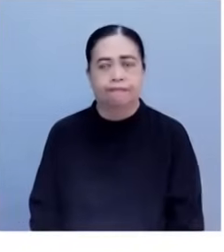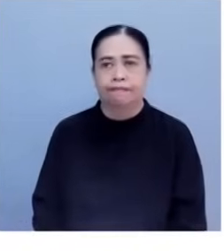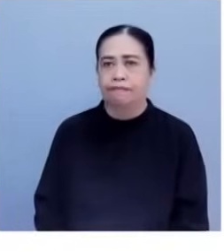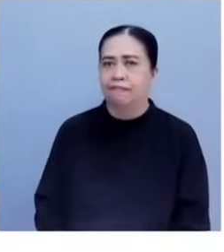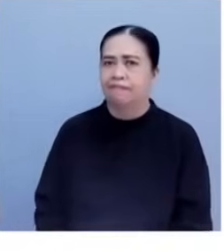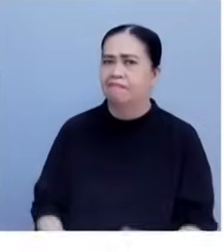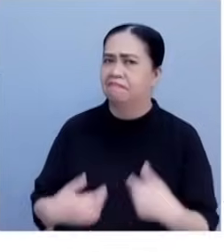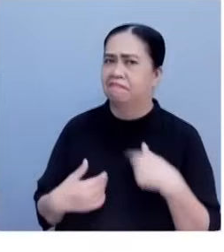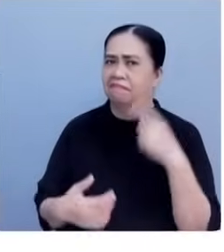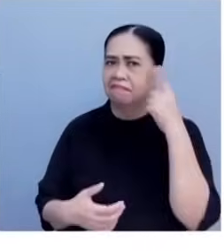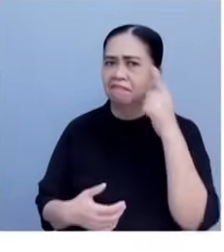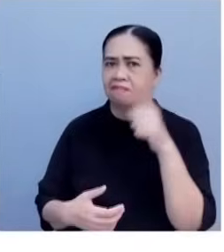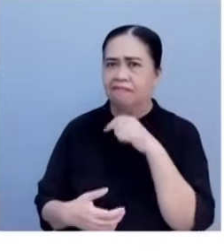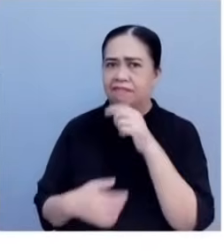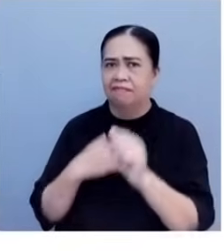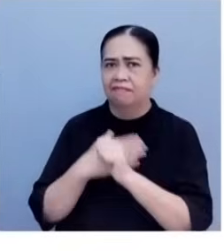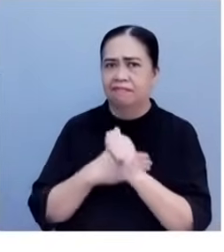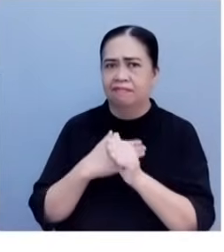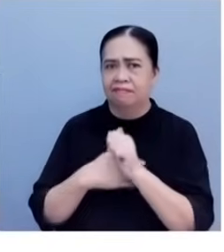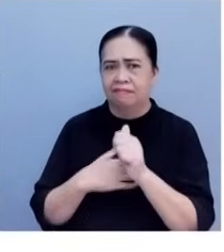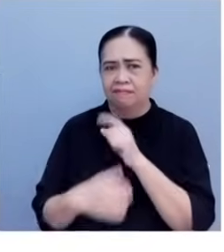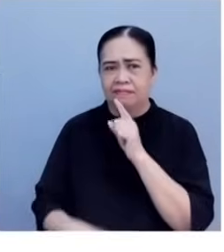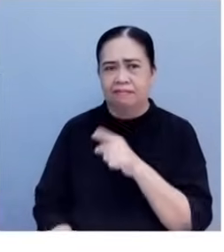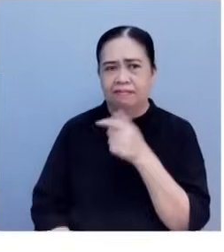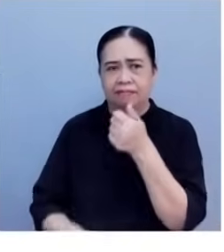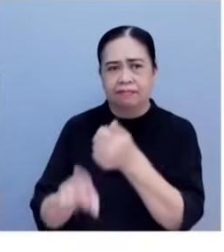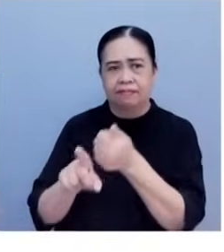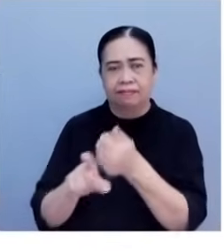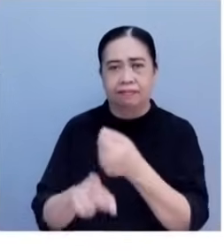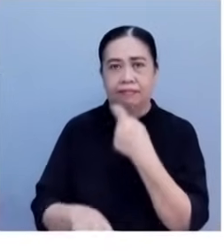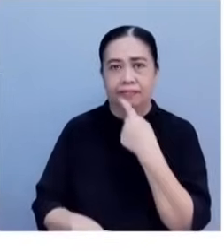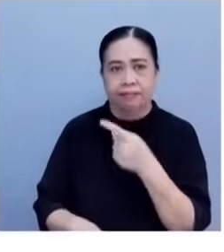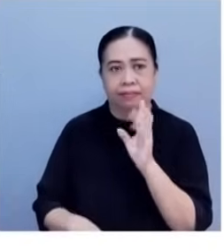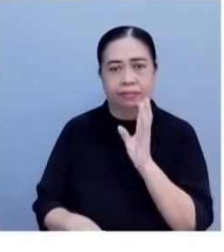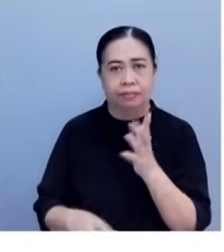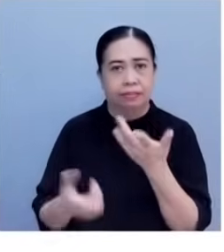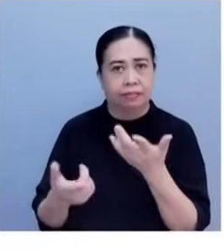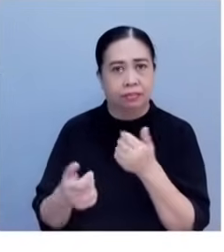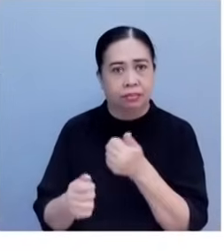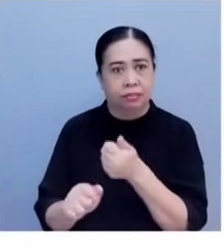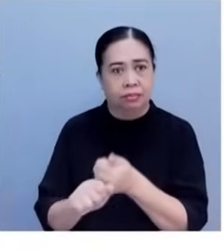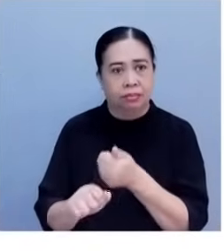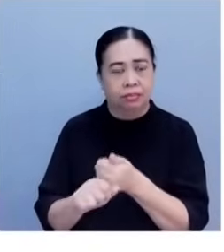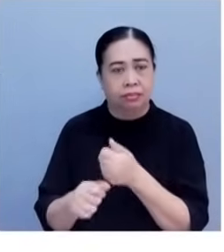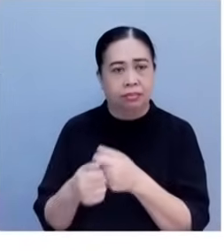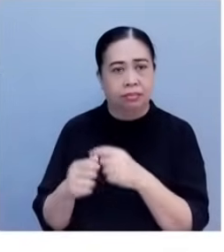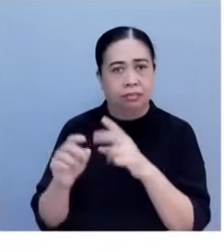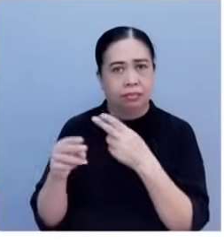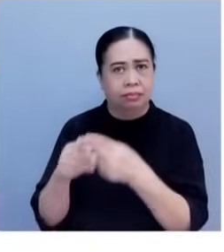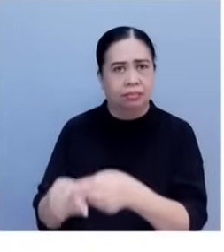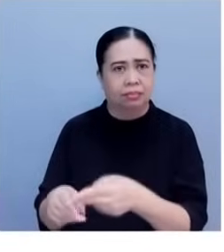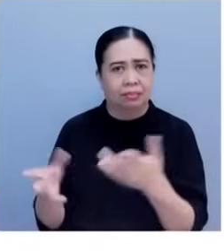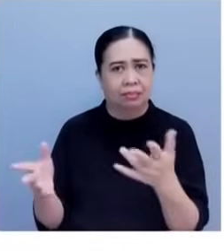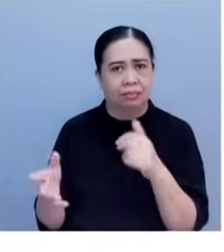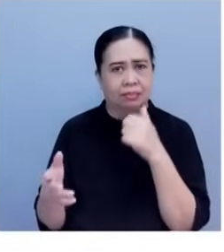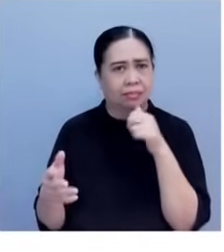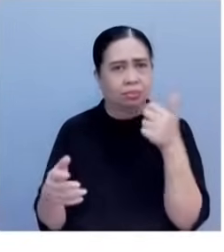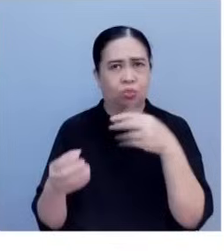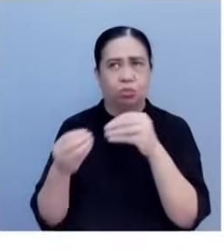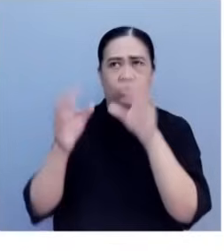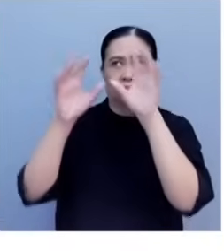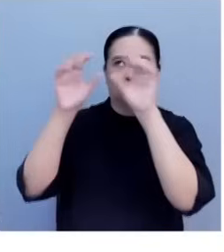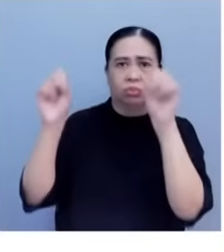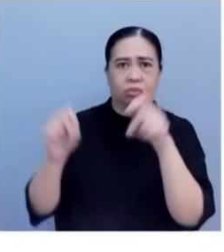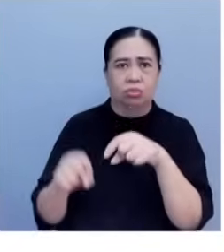I don't think she's in danger. In fact, she was the one who said, assuming that she was the one being referred to, she's no longer the president. In other words,